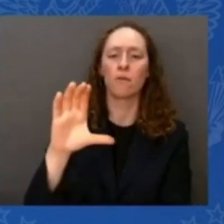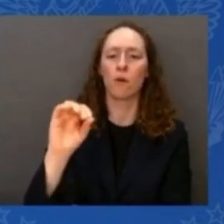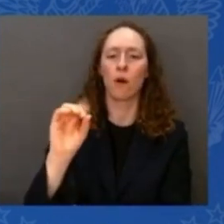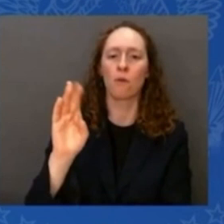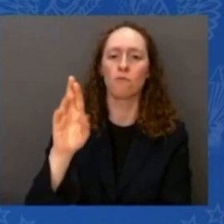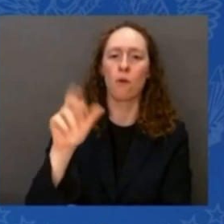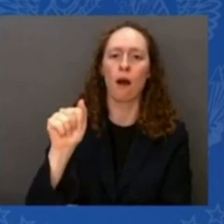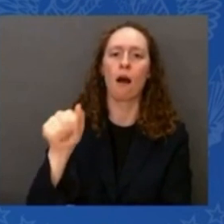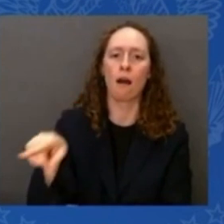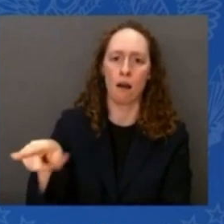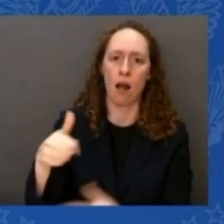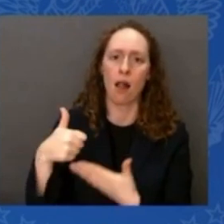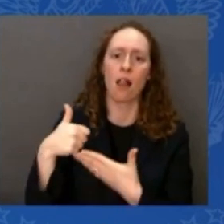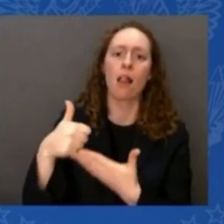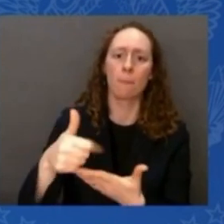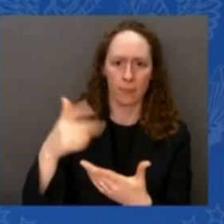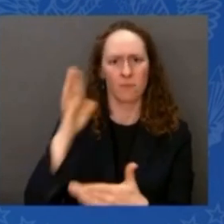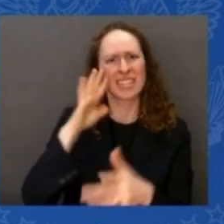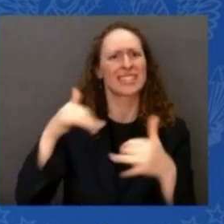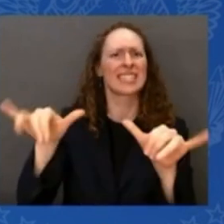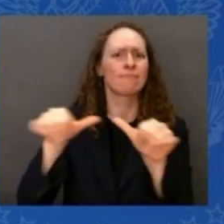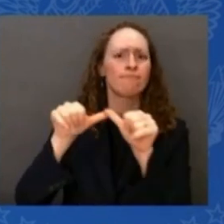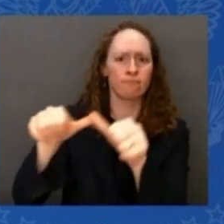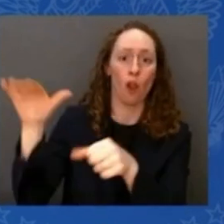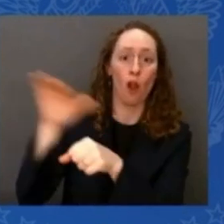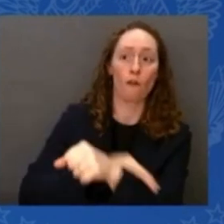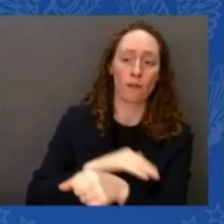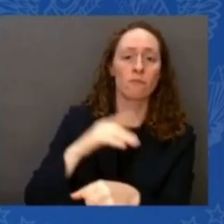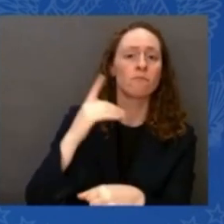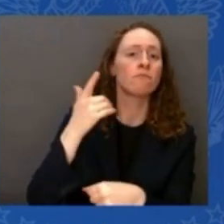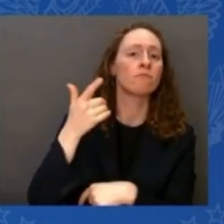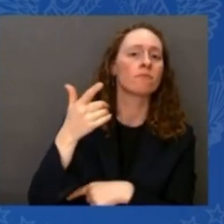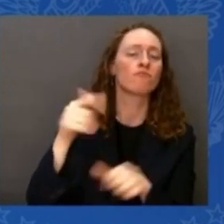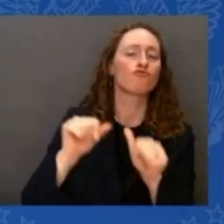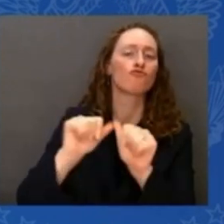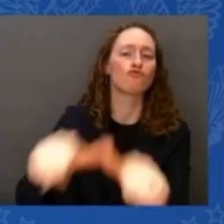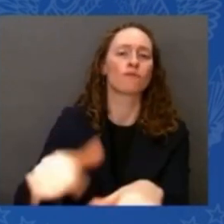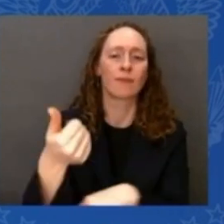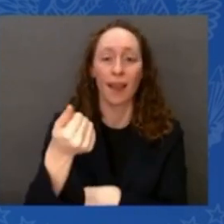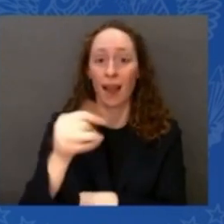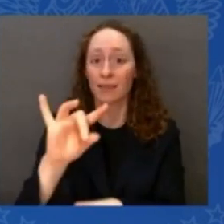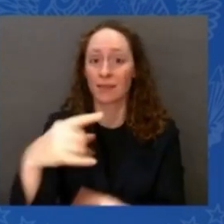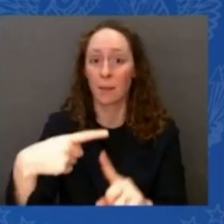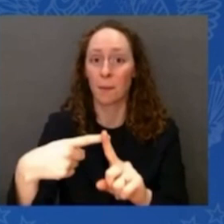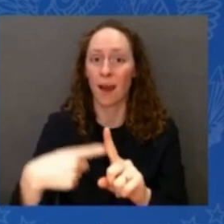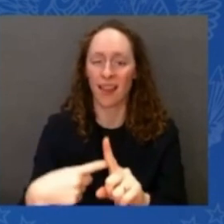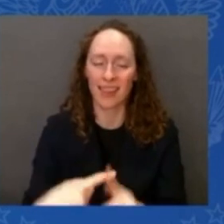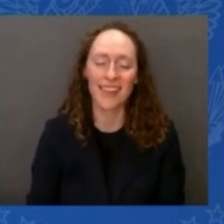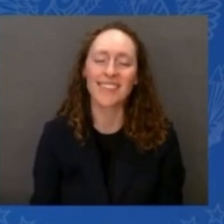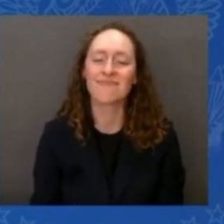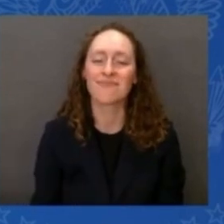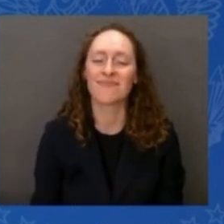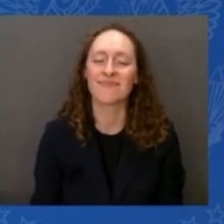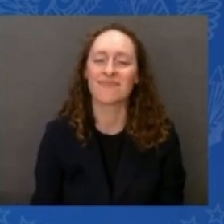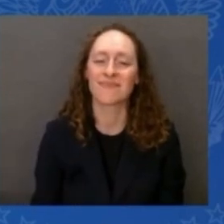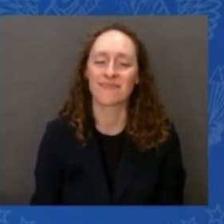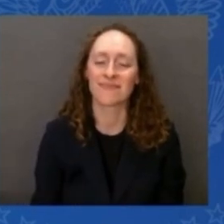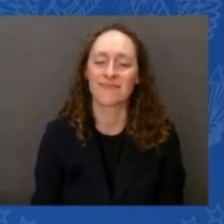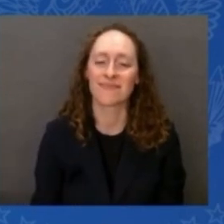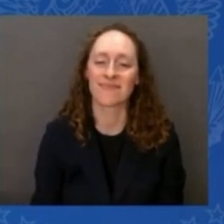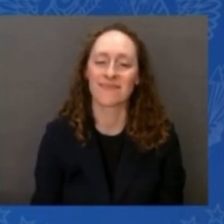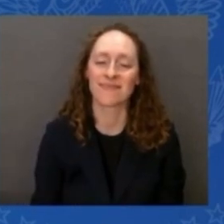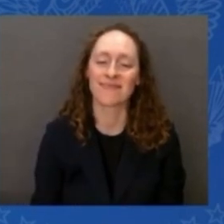that expired, the Affordable Care Act was still through the process of getting worked through. So we went in the